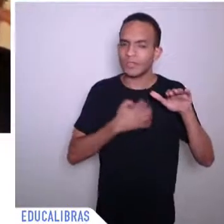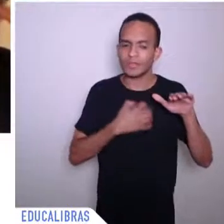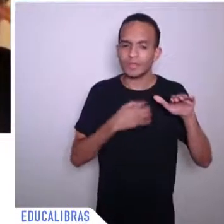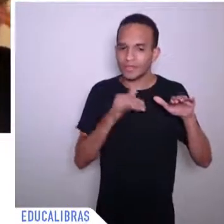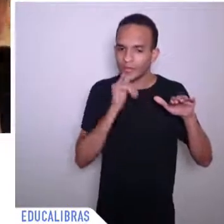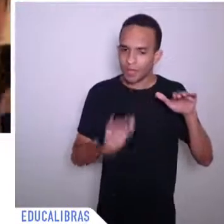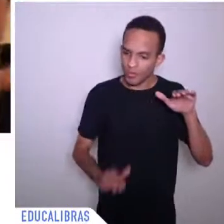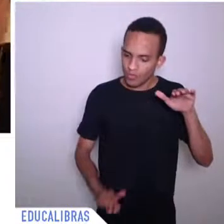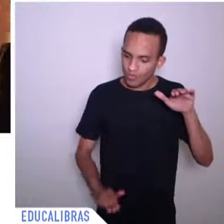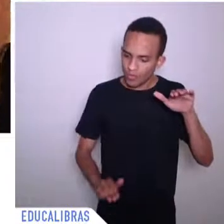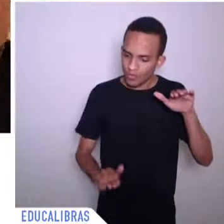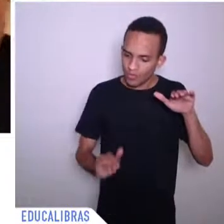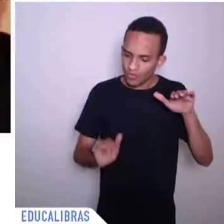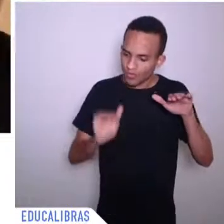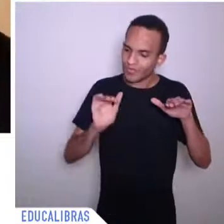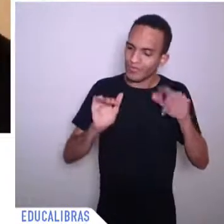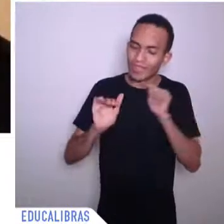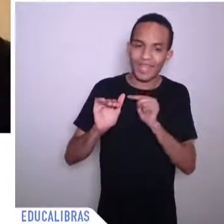that sensation of